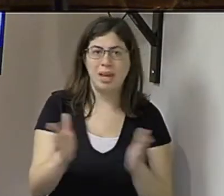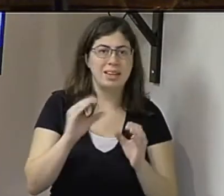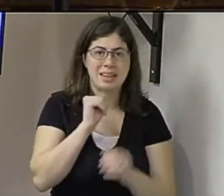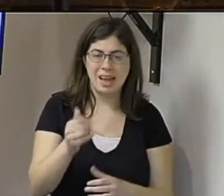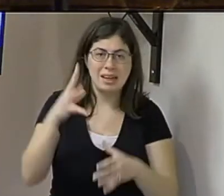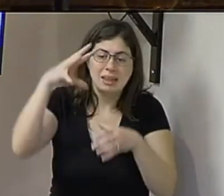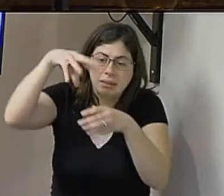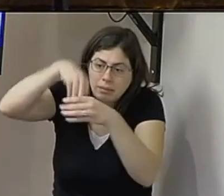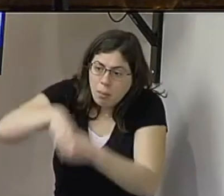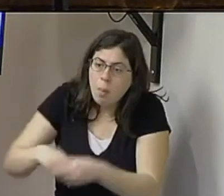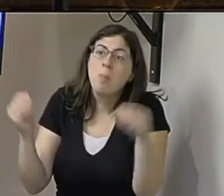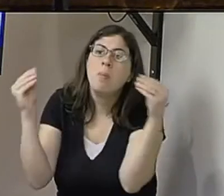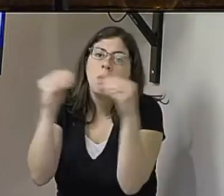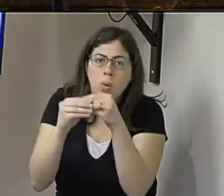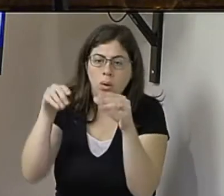even deeper into the whole circle.